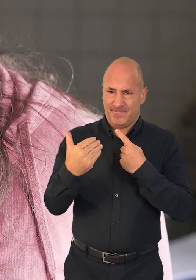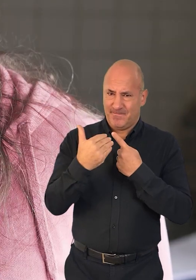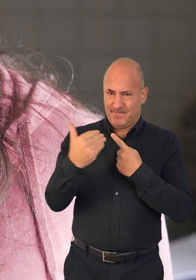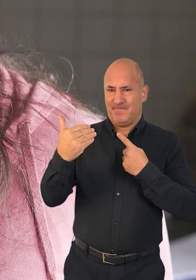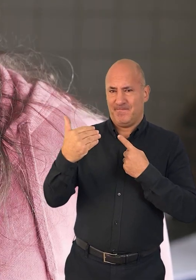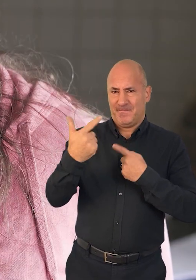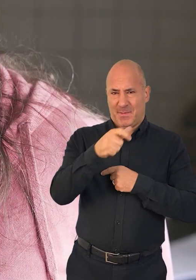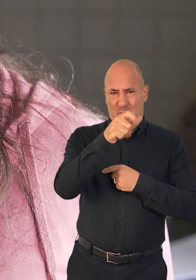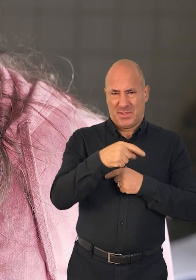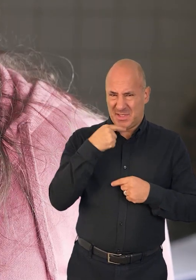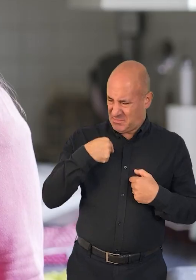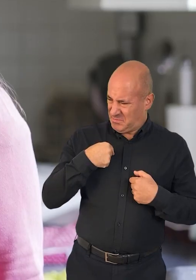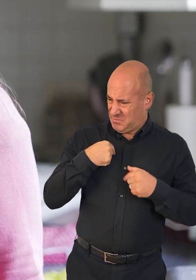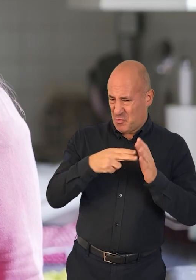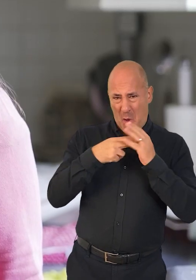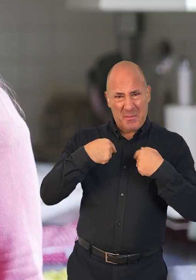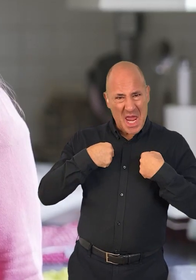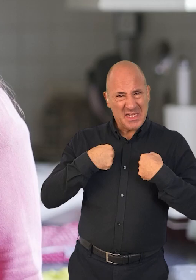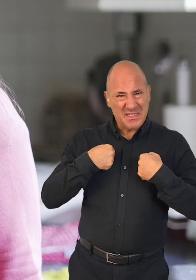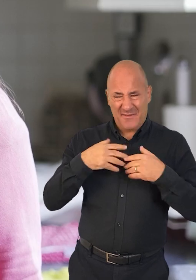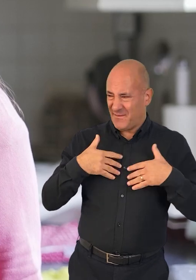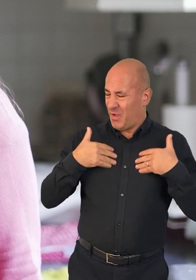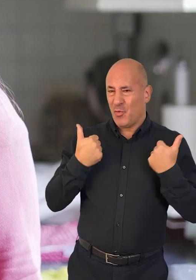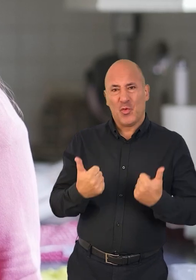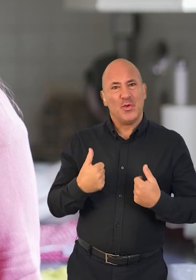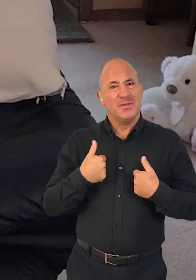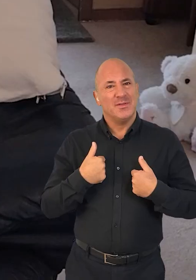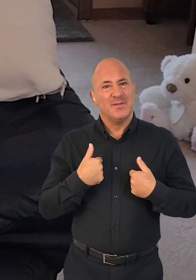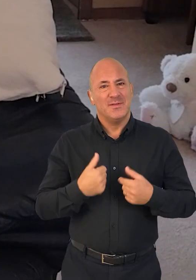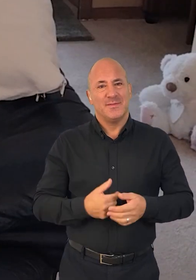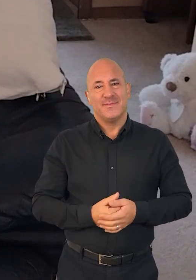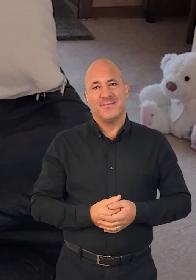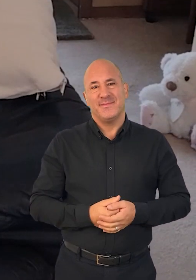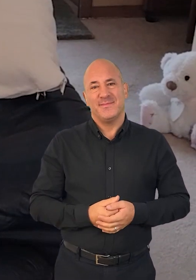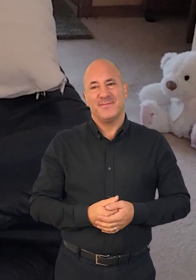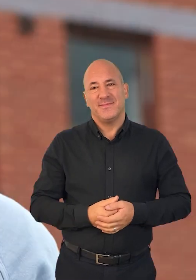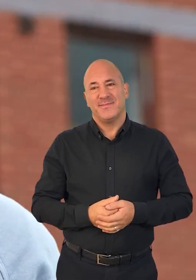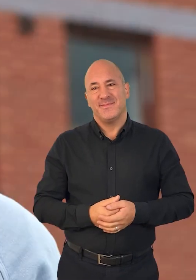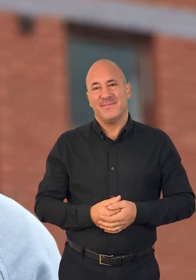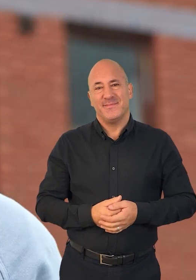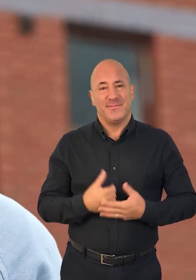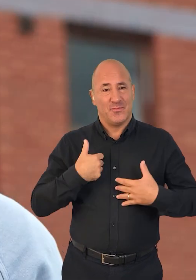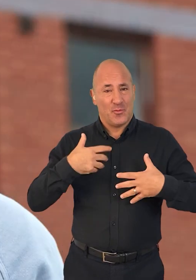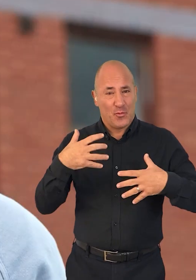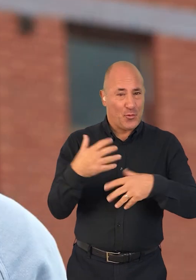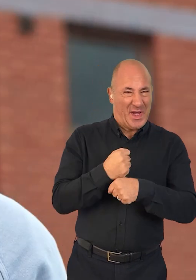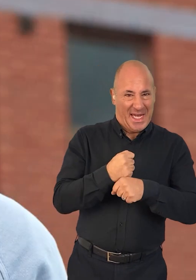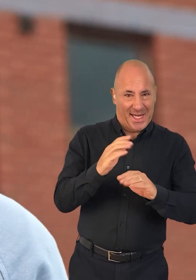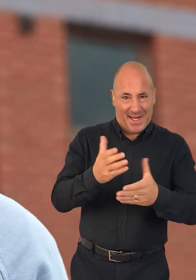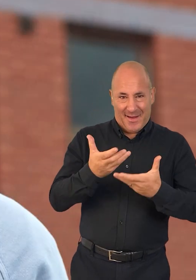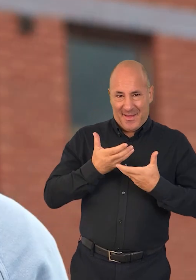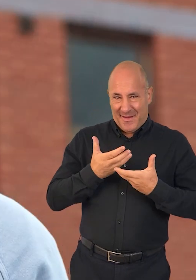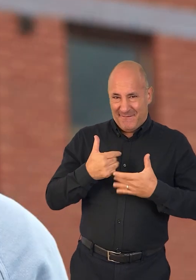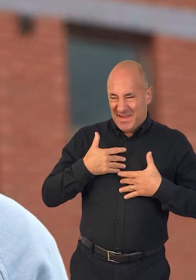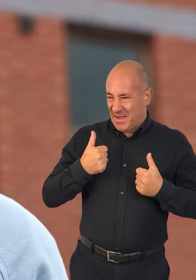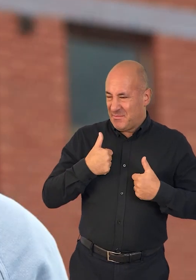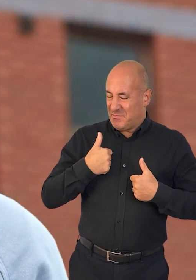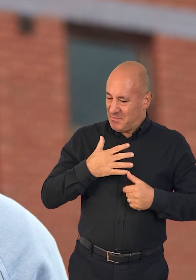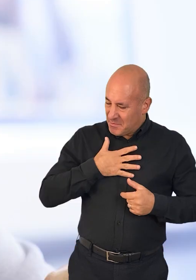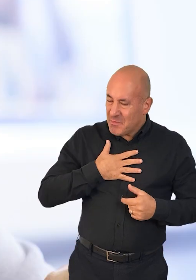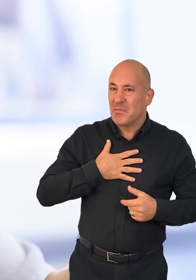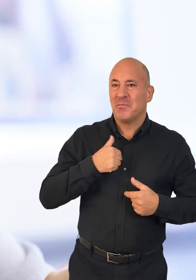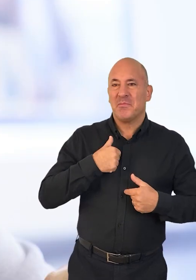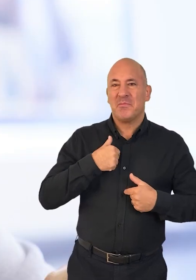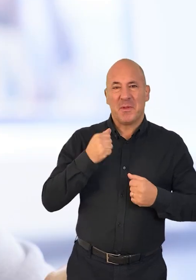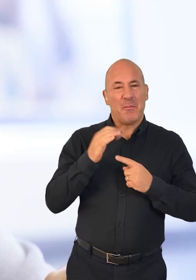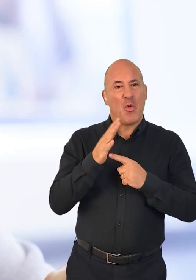was recognised enough for someone to nominate me. Felt good. Winning an award makes you